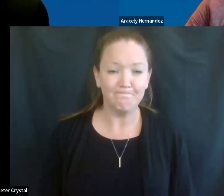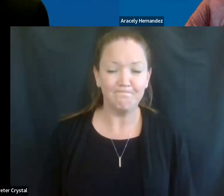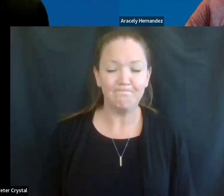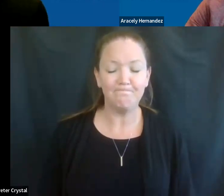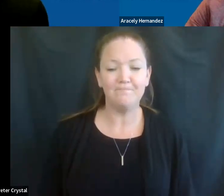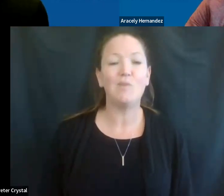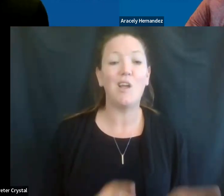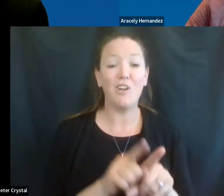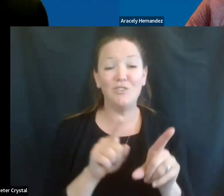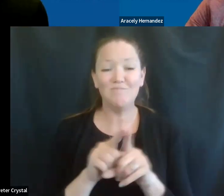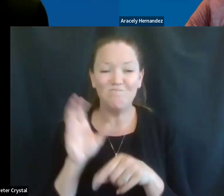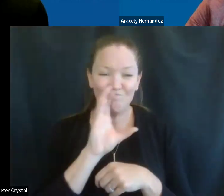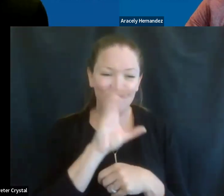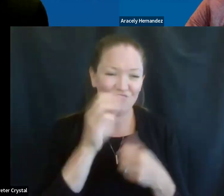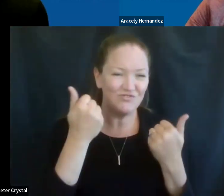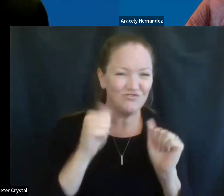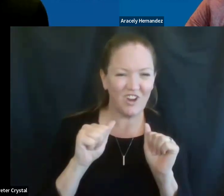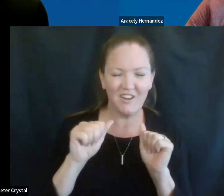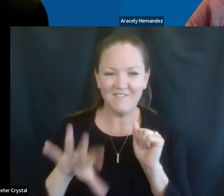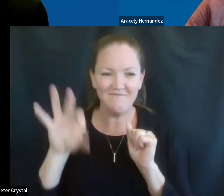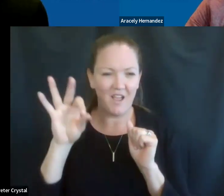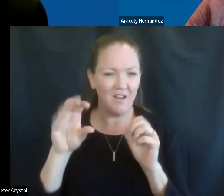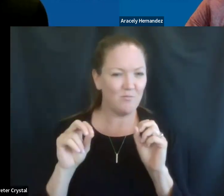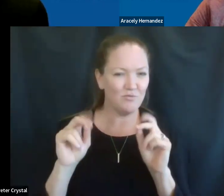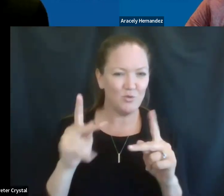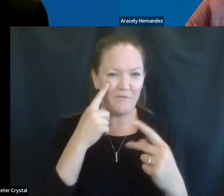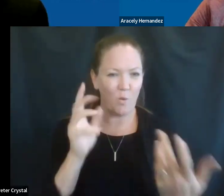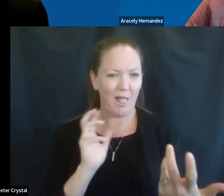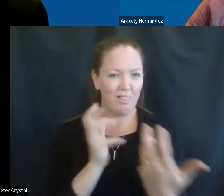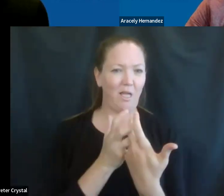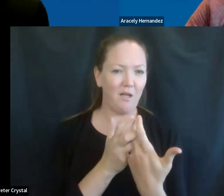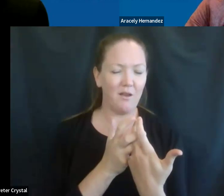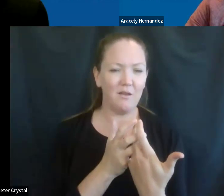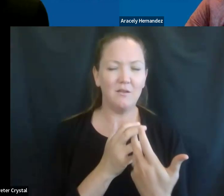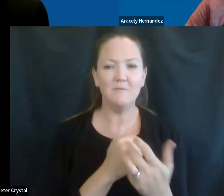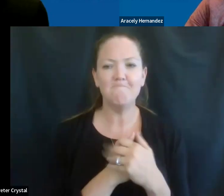at, opportunities to align and really